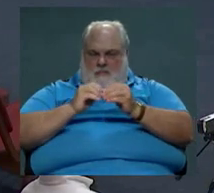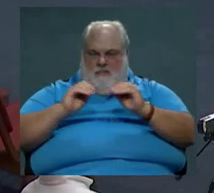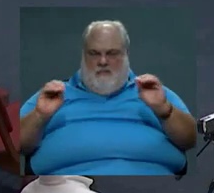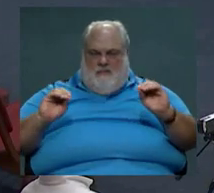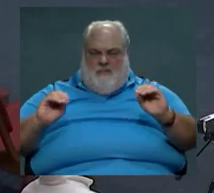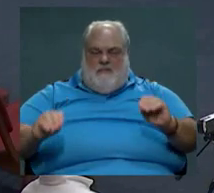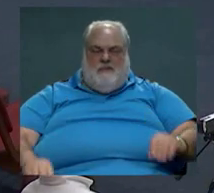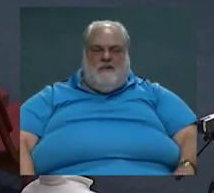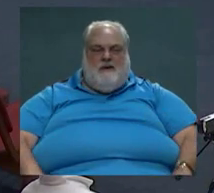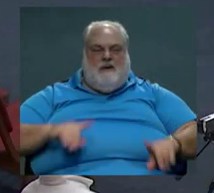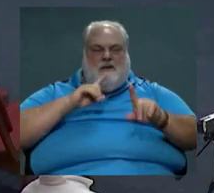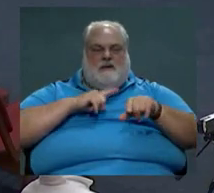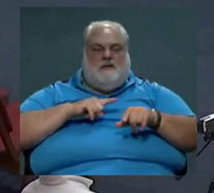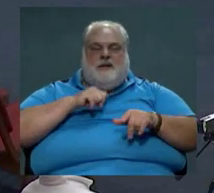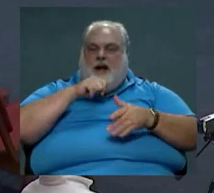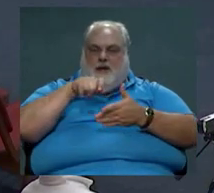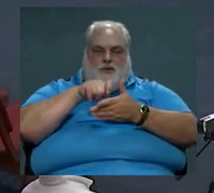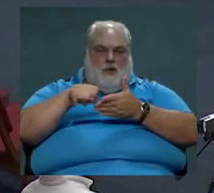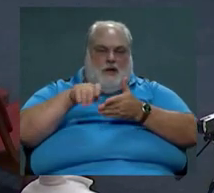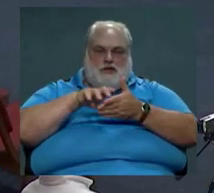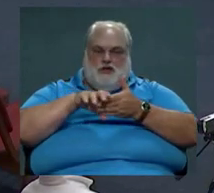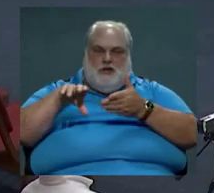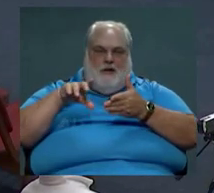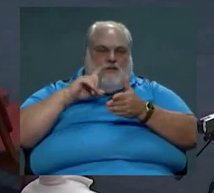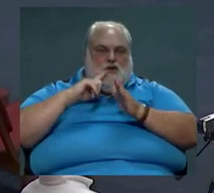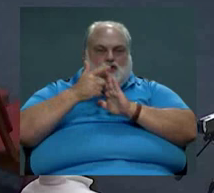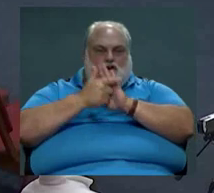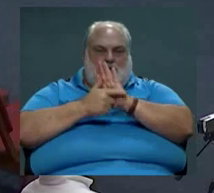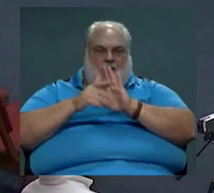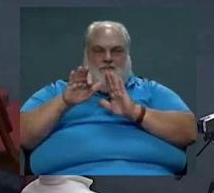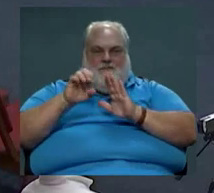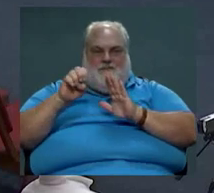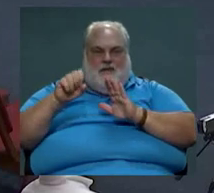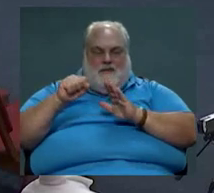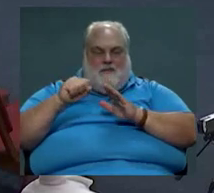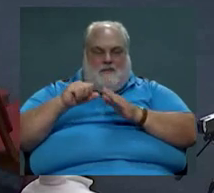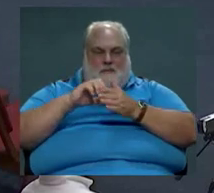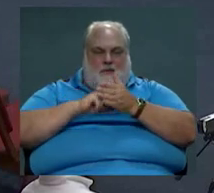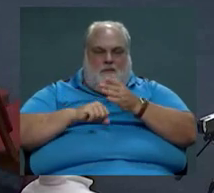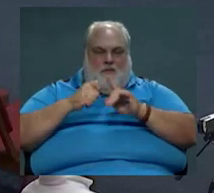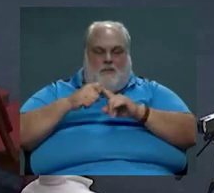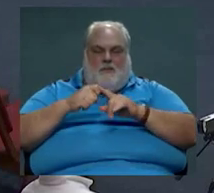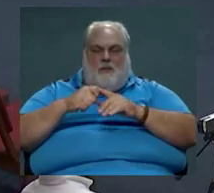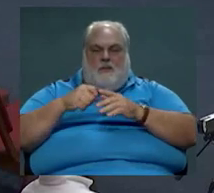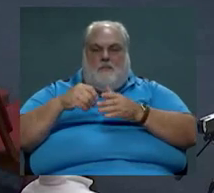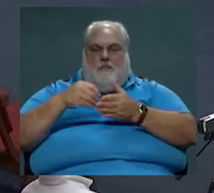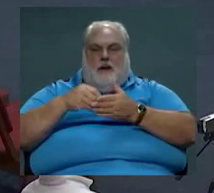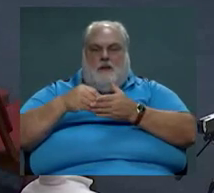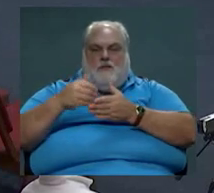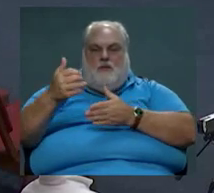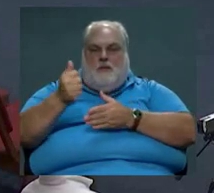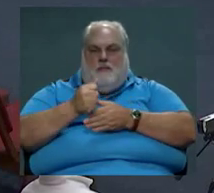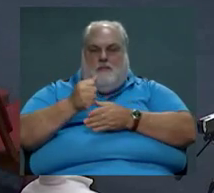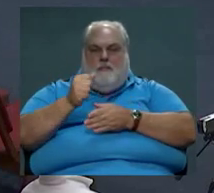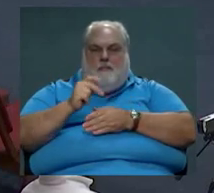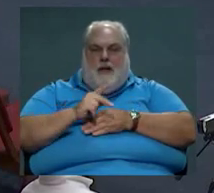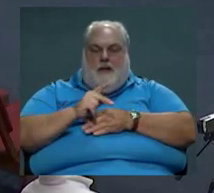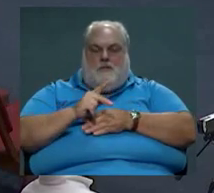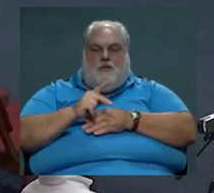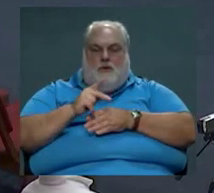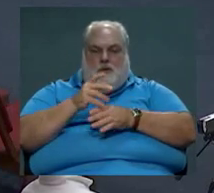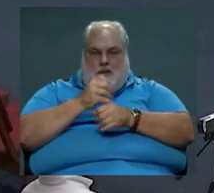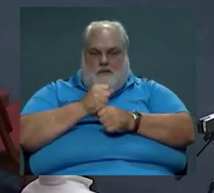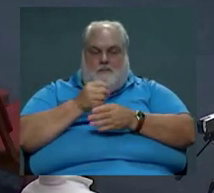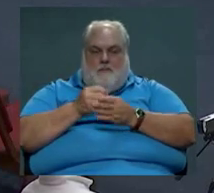moment. The answer is we're not going to write a check for an attorney's fee. Sure. Because that will be taken out of whatever the recovery is. So we should get some